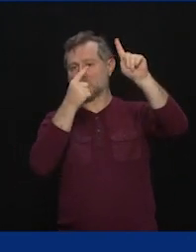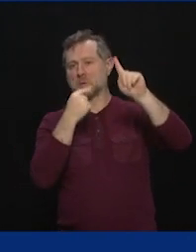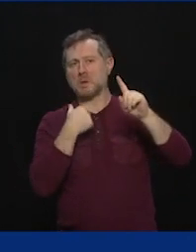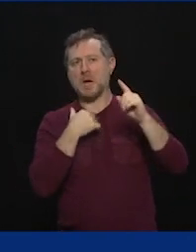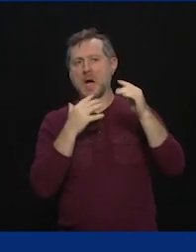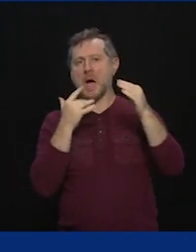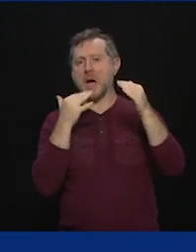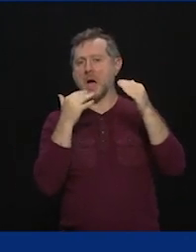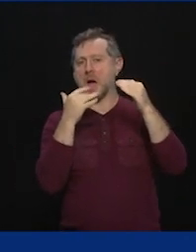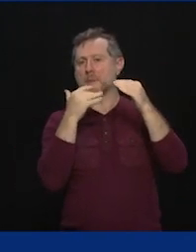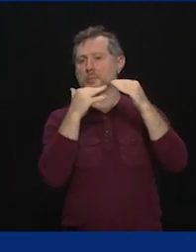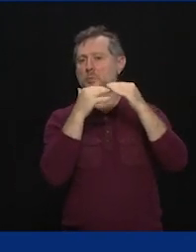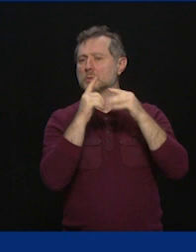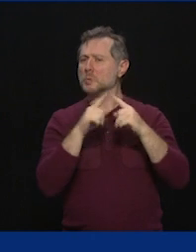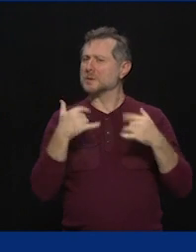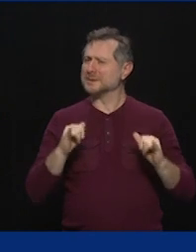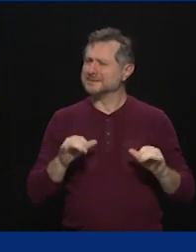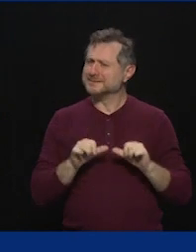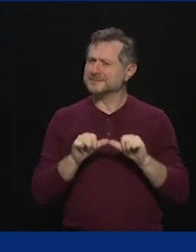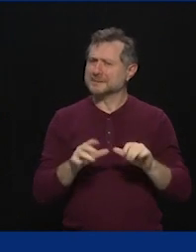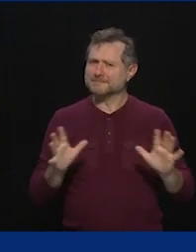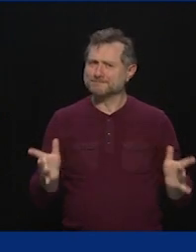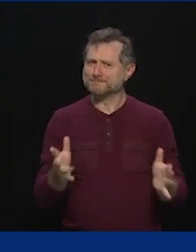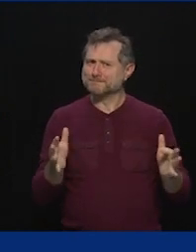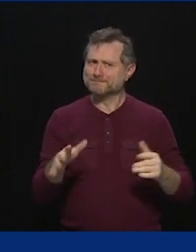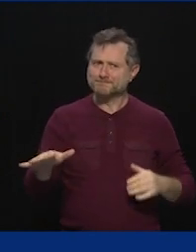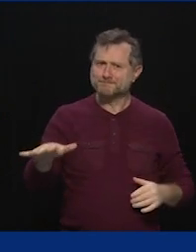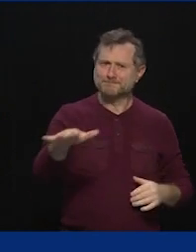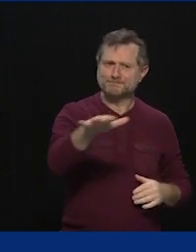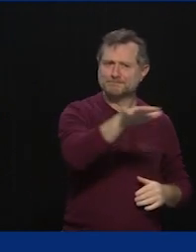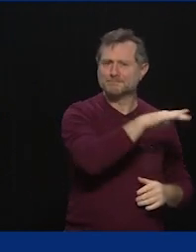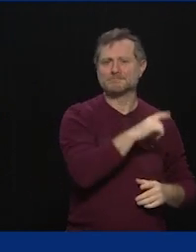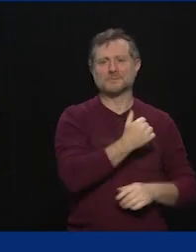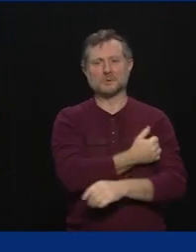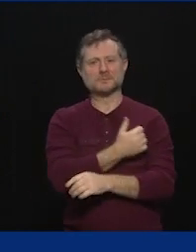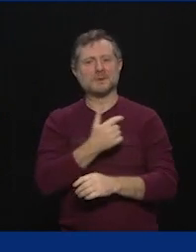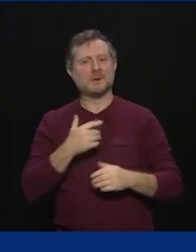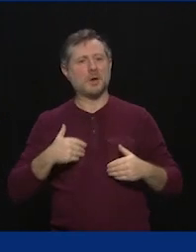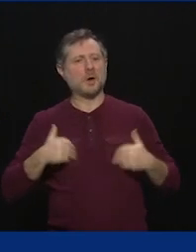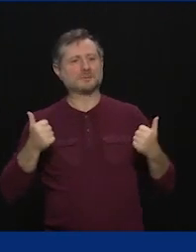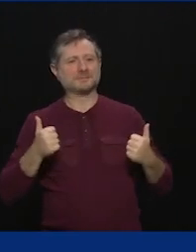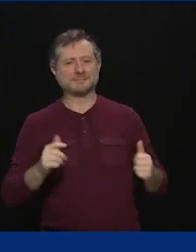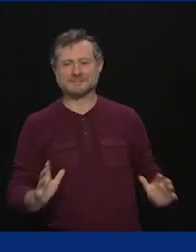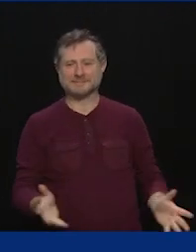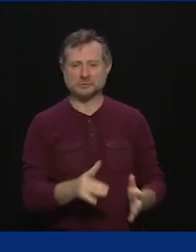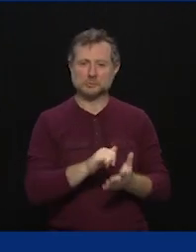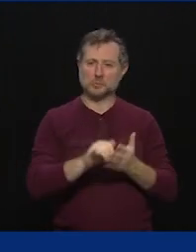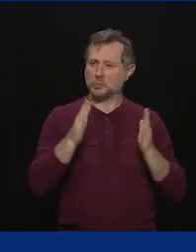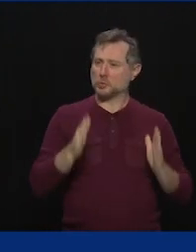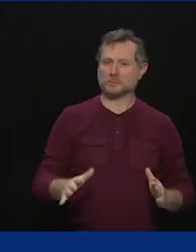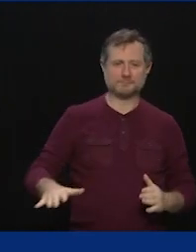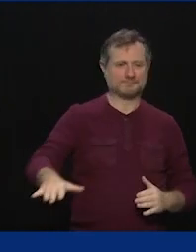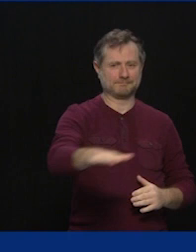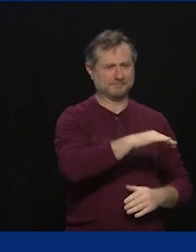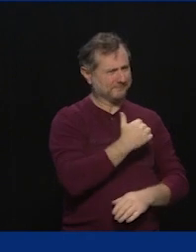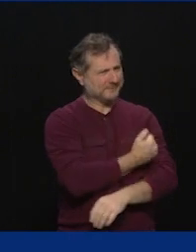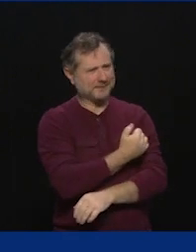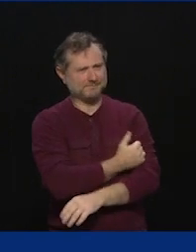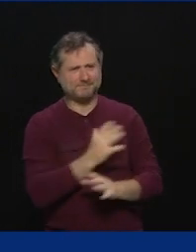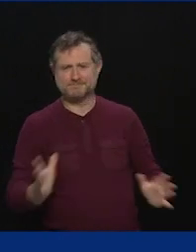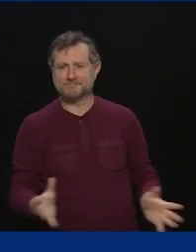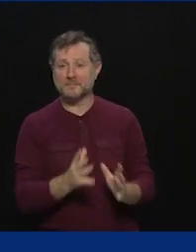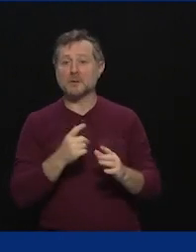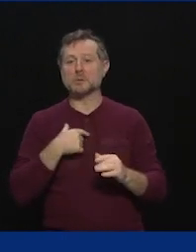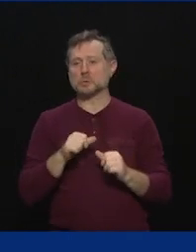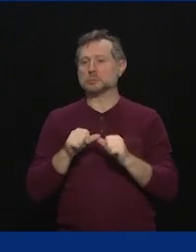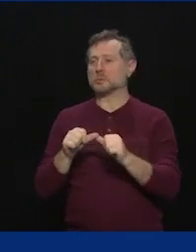but we have to keep pushing. We really do, and we're going to keep pushing younger New Yorkers to get vaccinated through our continuation of the pop-ups.